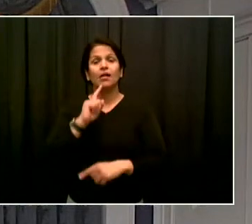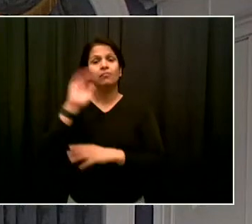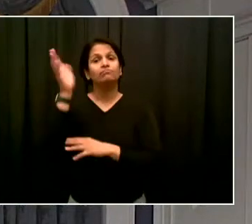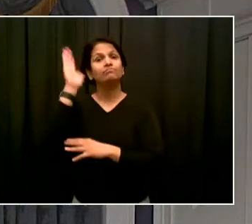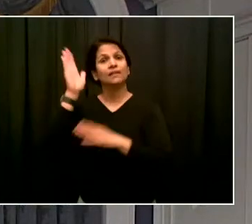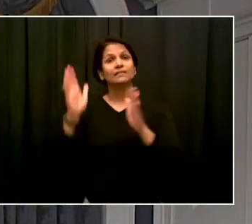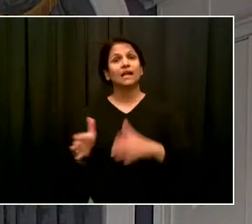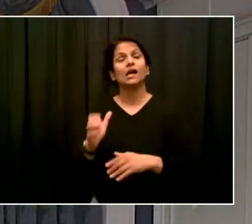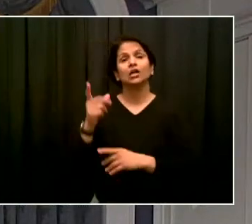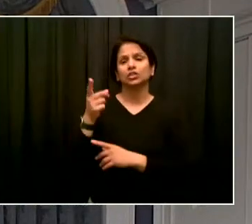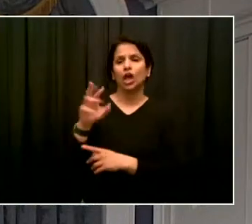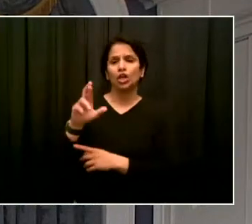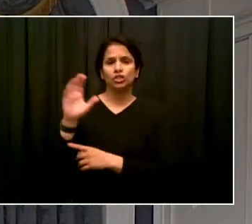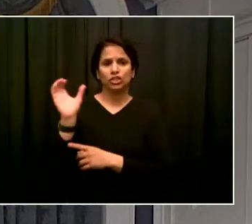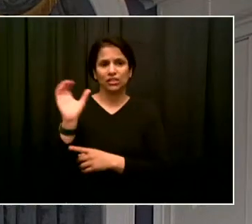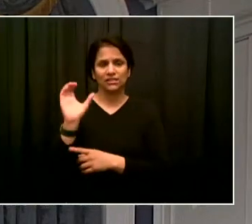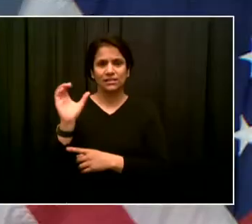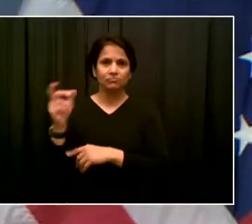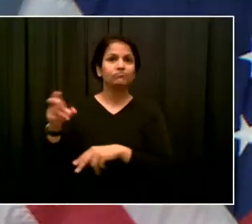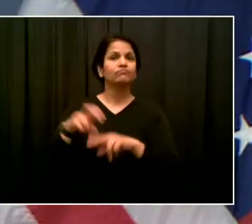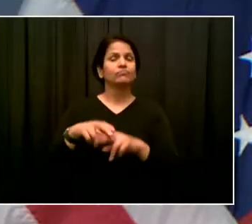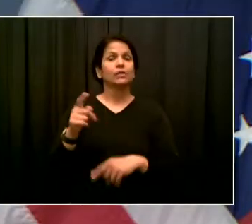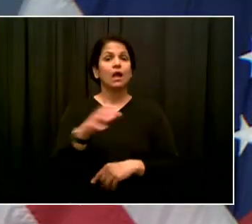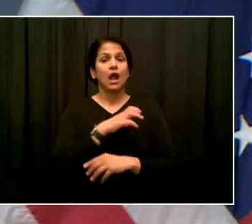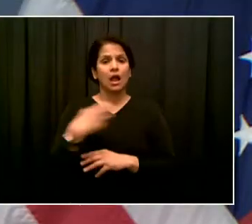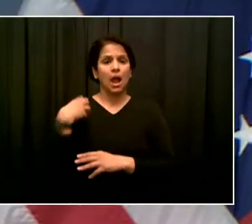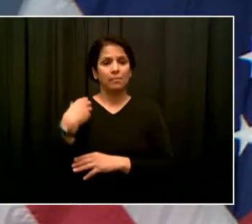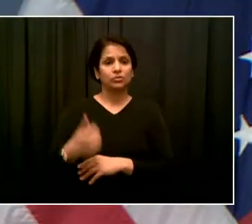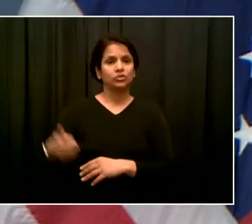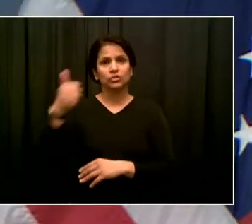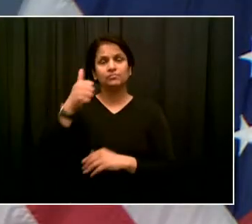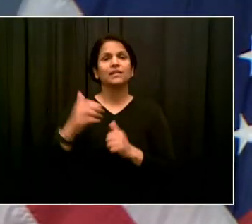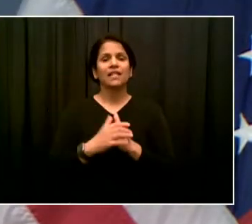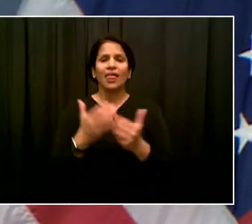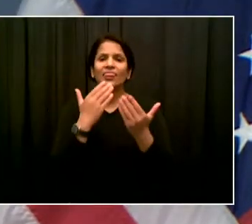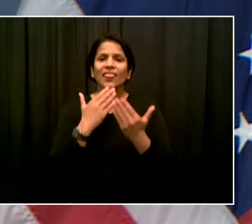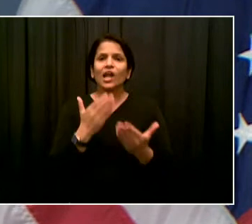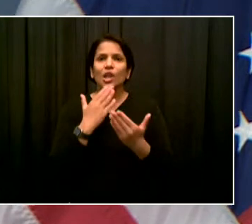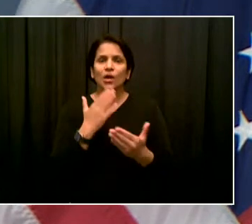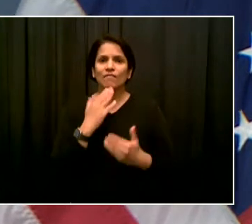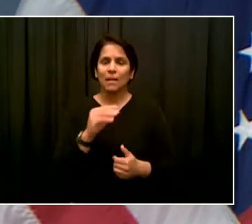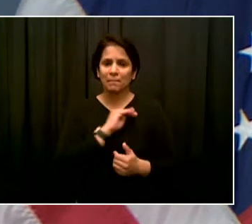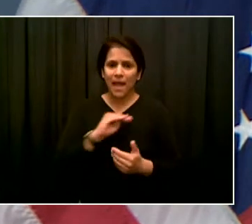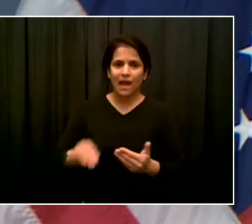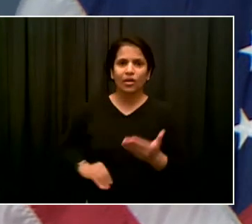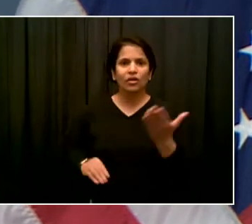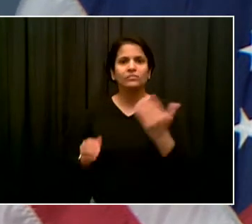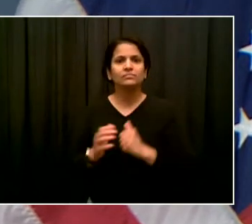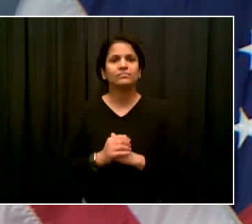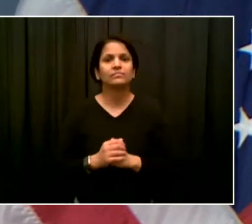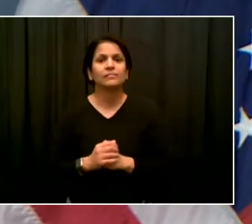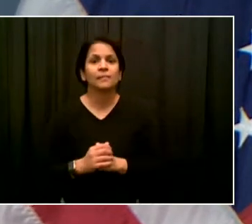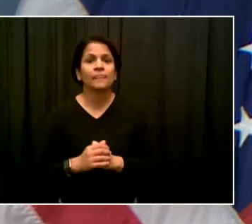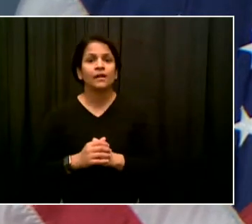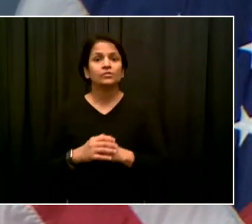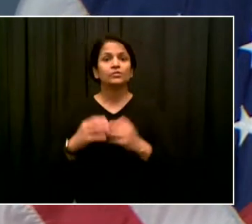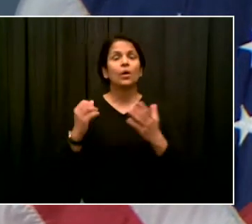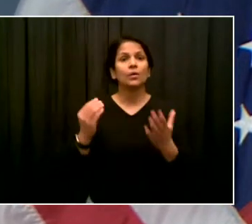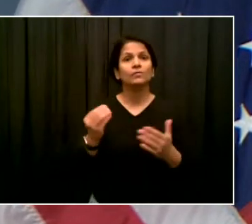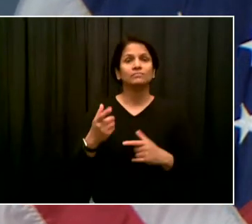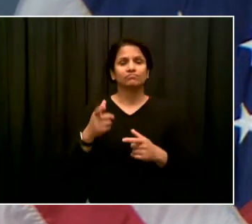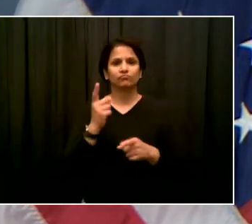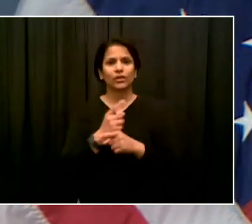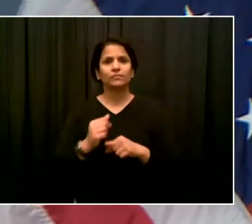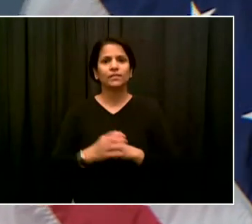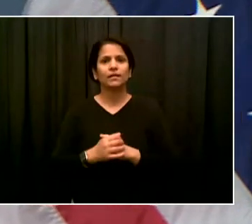Thank you so much, Mr. Mayor. When I think about what moves someone in all matters of health, there's no reference point in